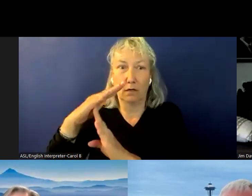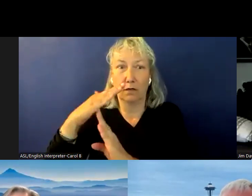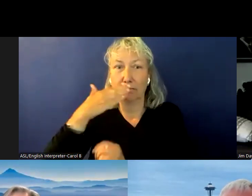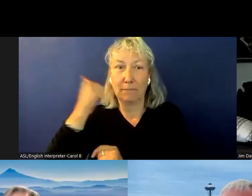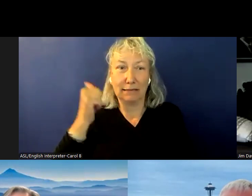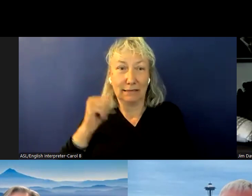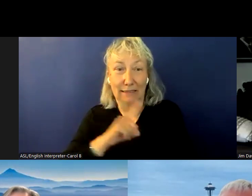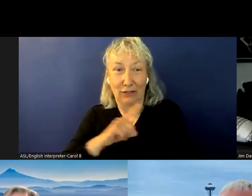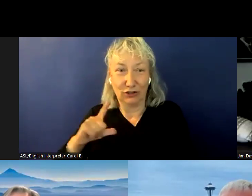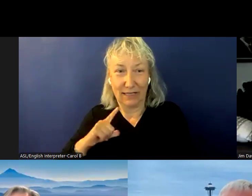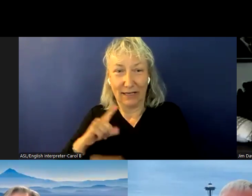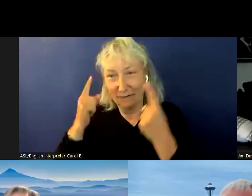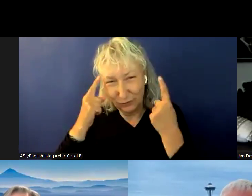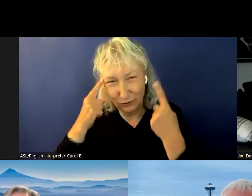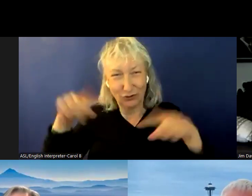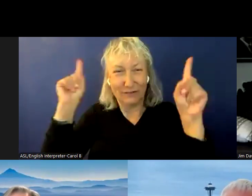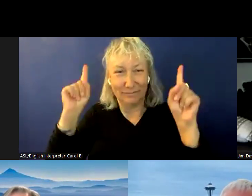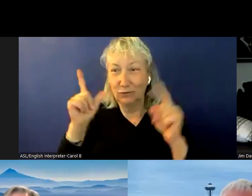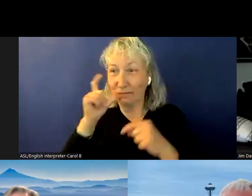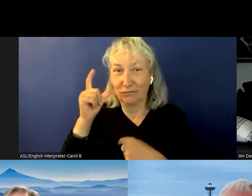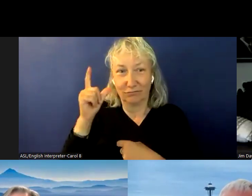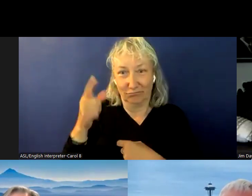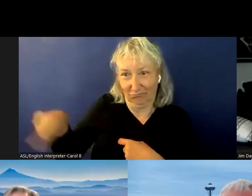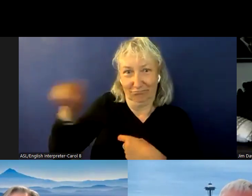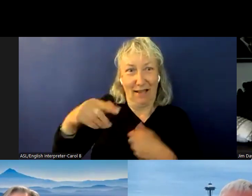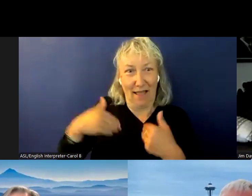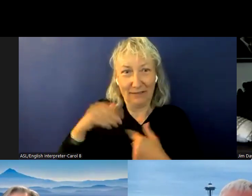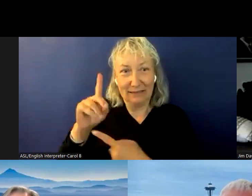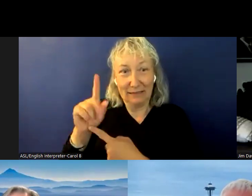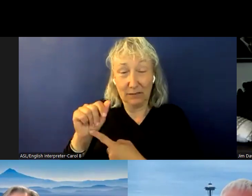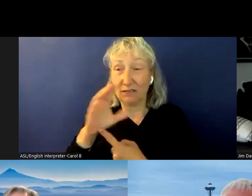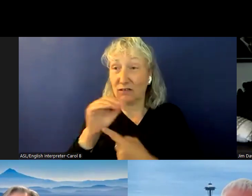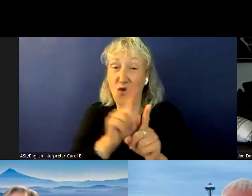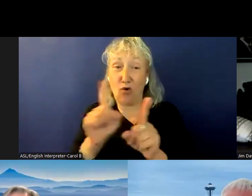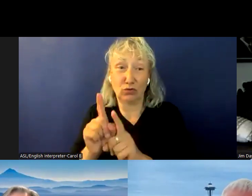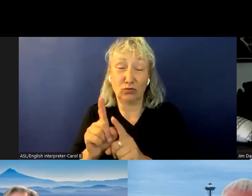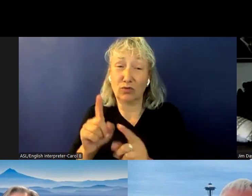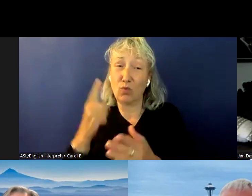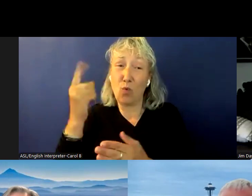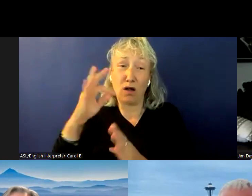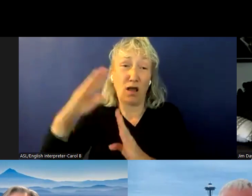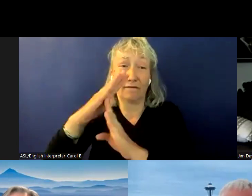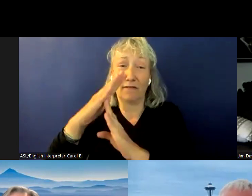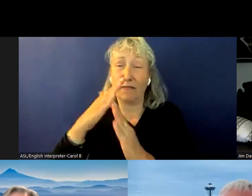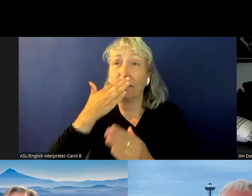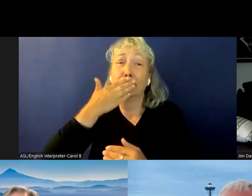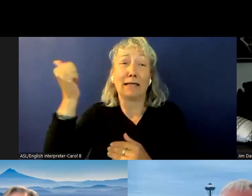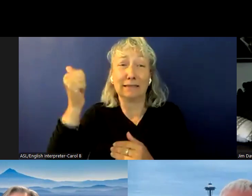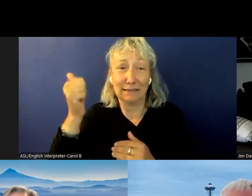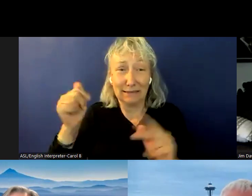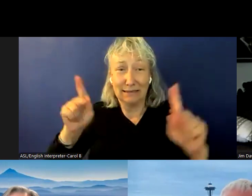for people with disabilities. And I think one of the greatest civil rights legislation, one of the greatest civil